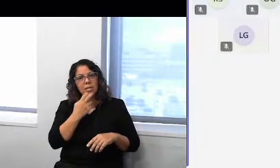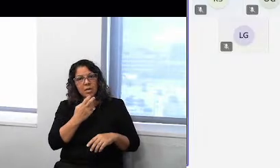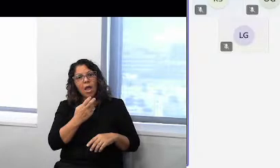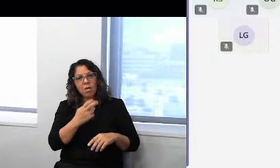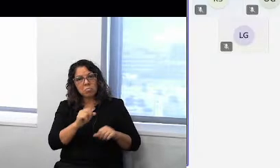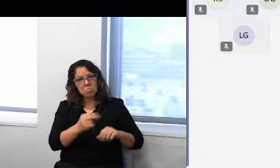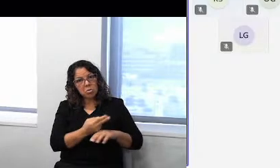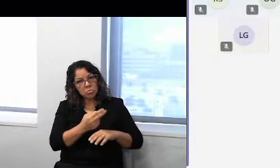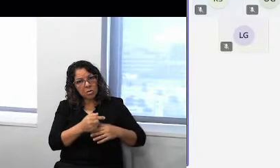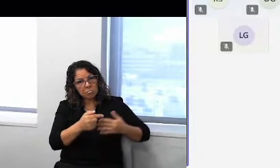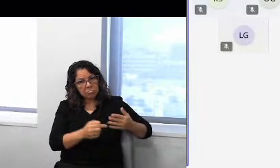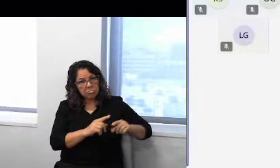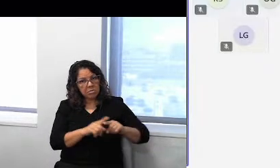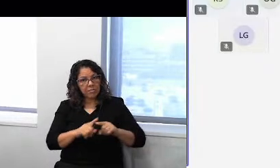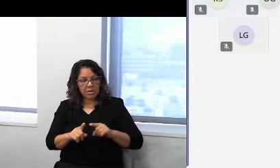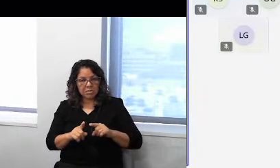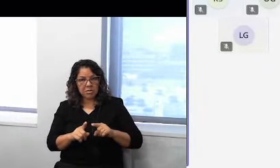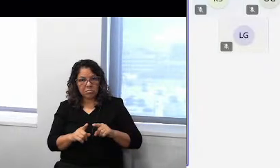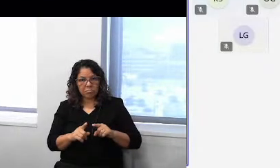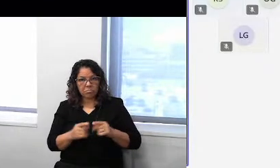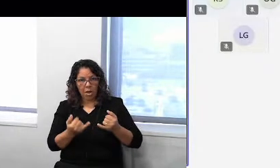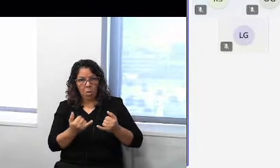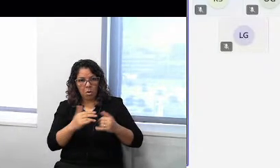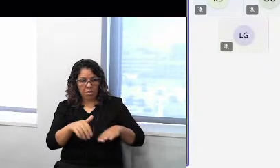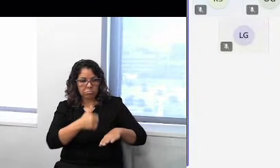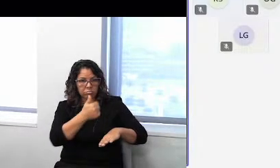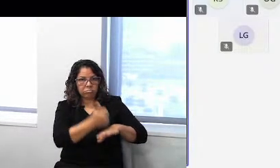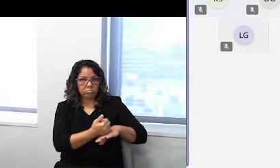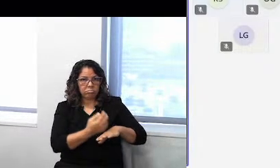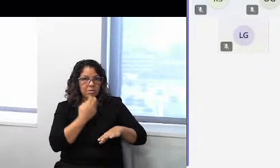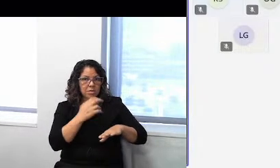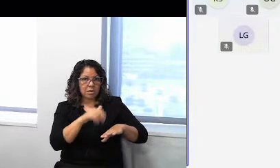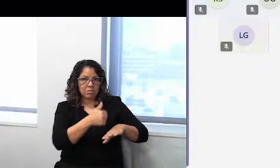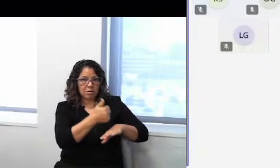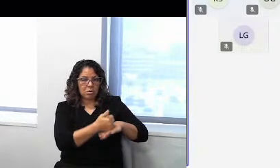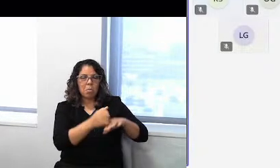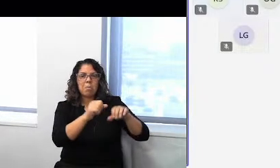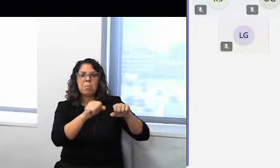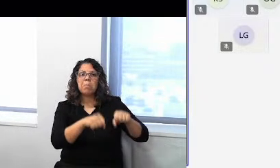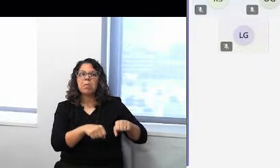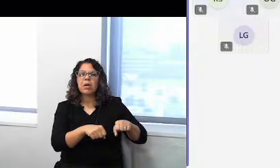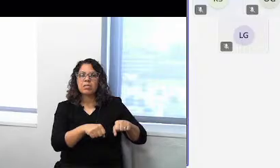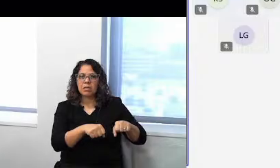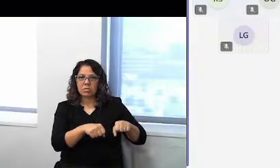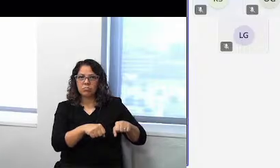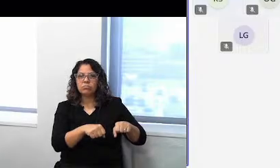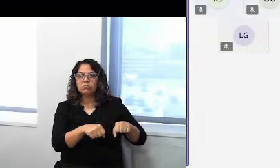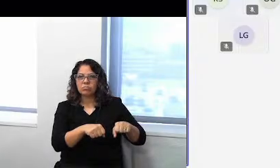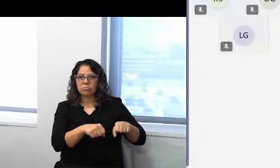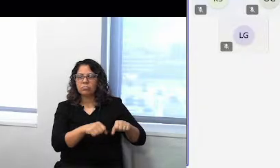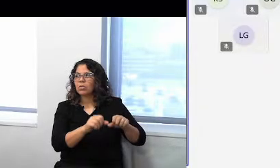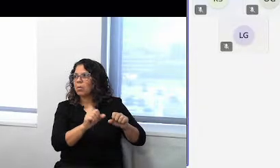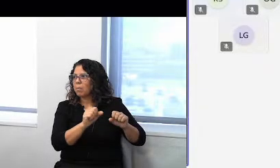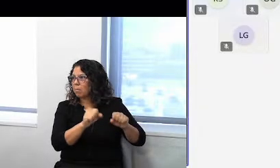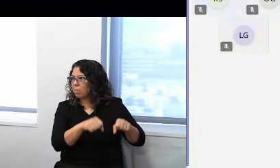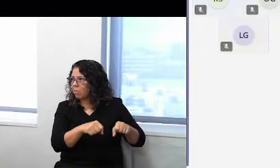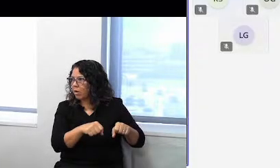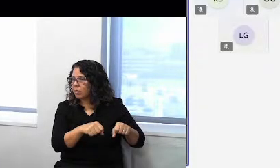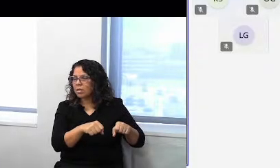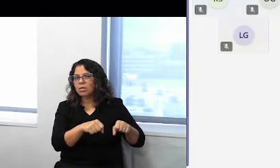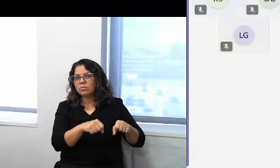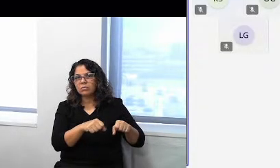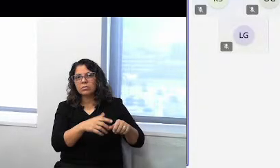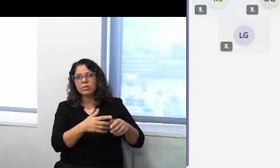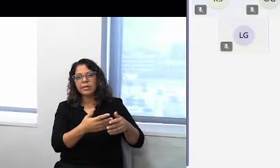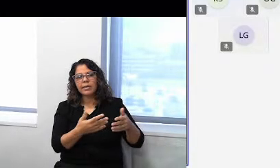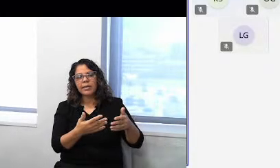you're installing, you mean that they can do both frequency support, ancillary service, but they also could